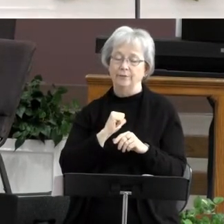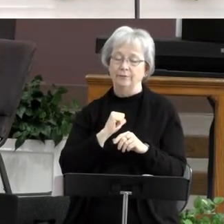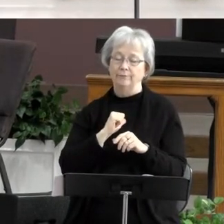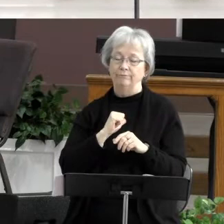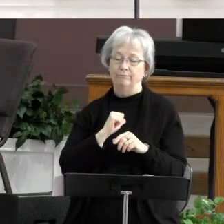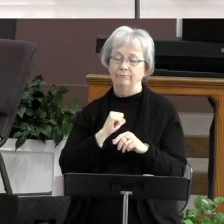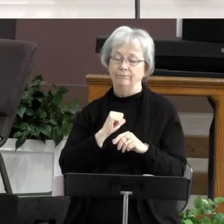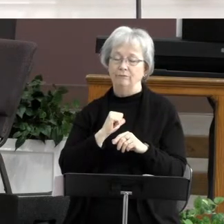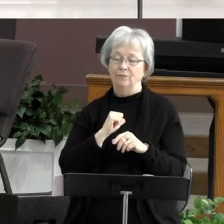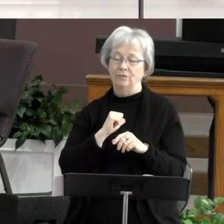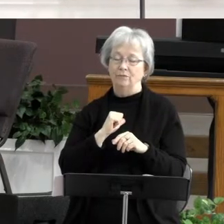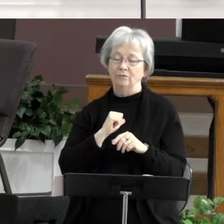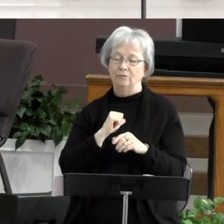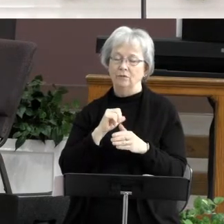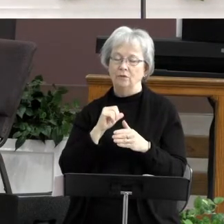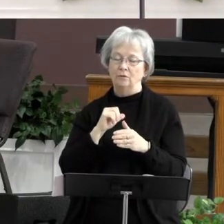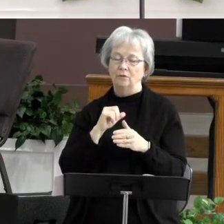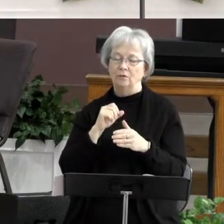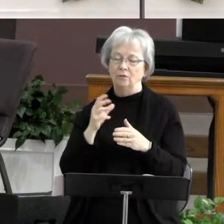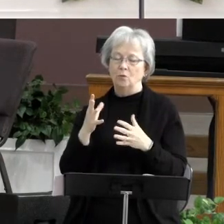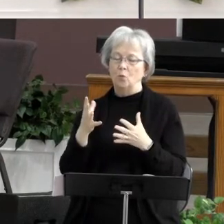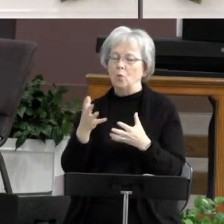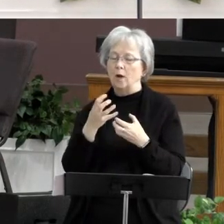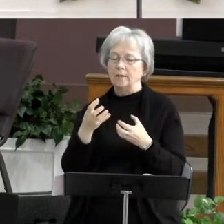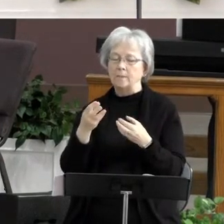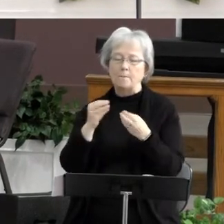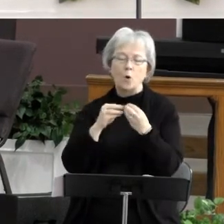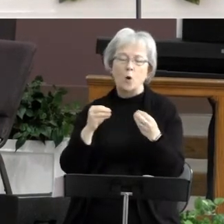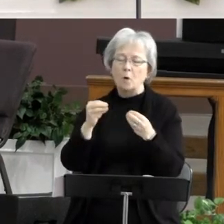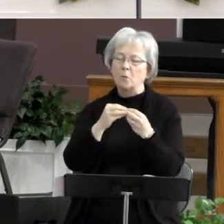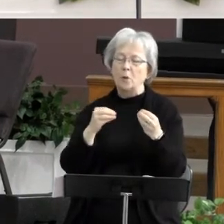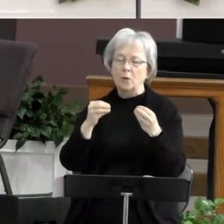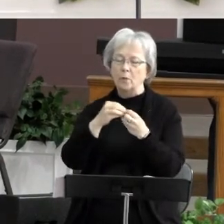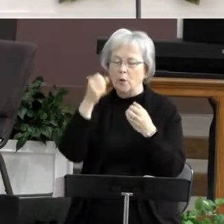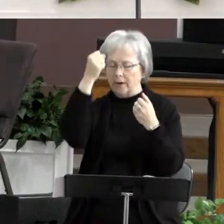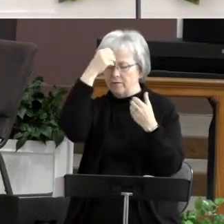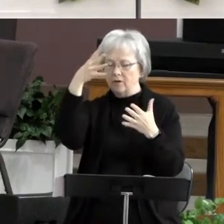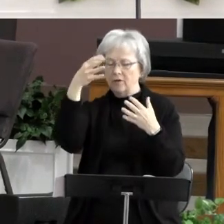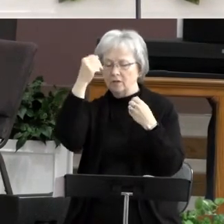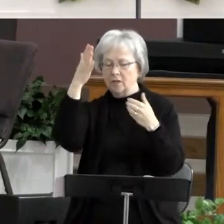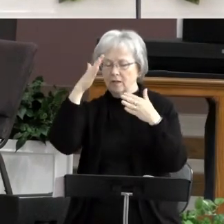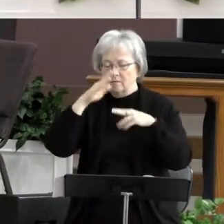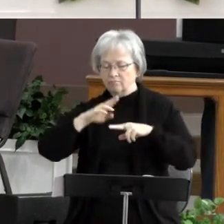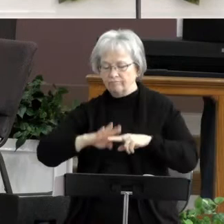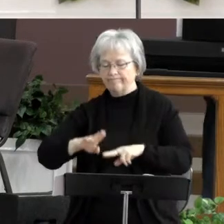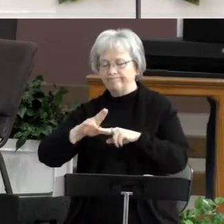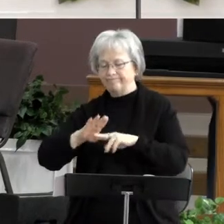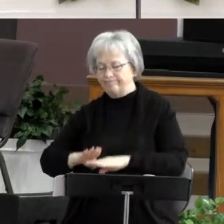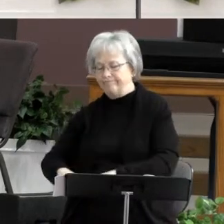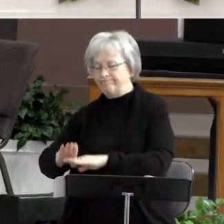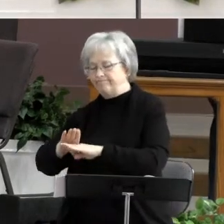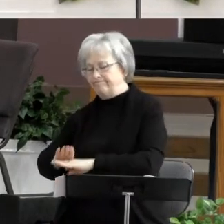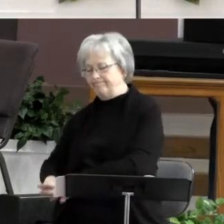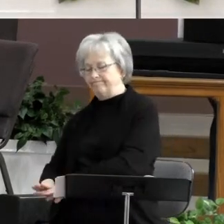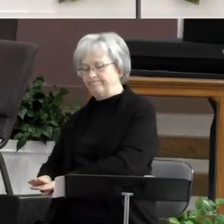more information and more information that just takes us farther and farther down.